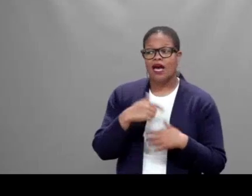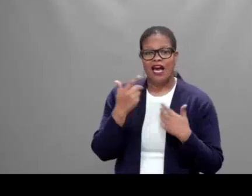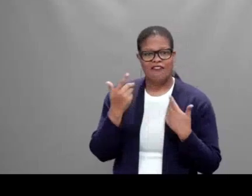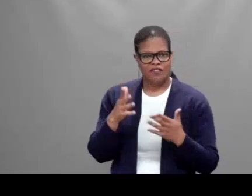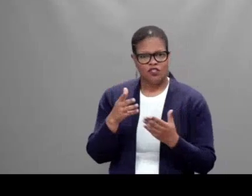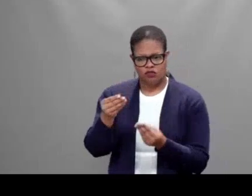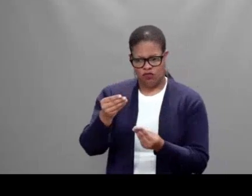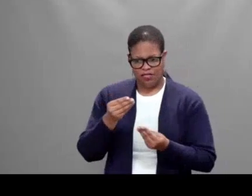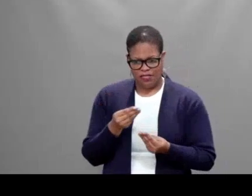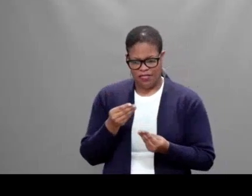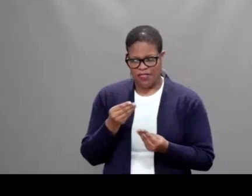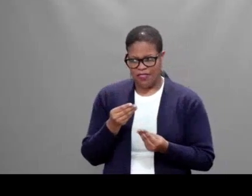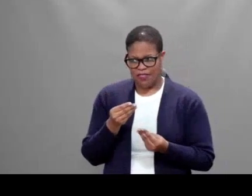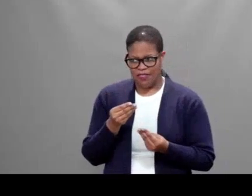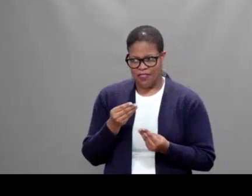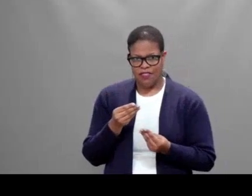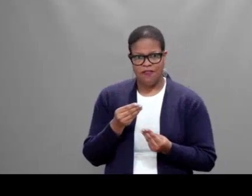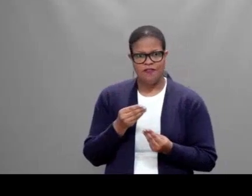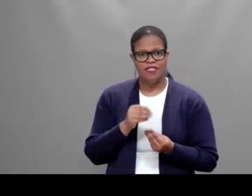one between